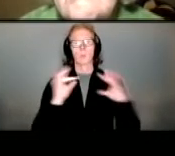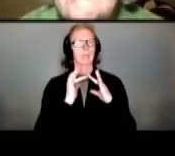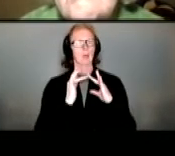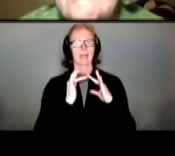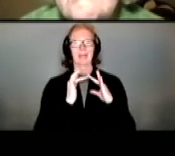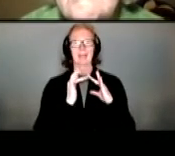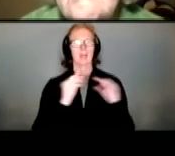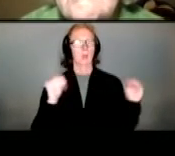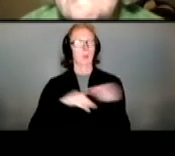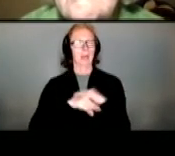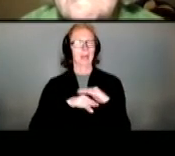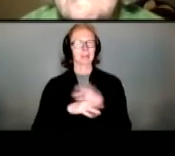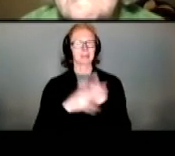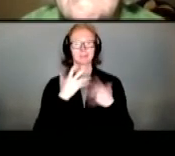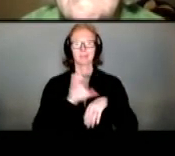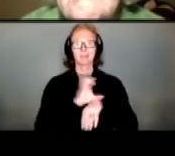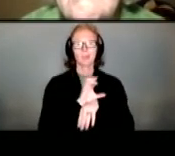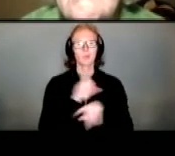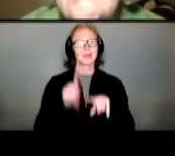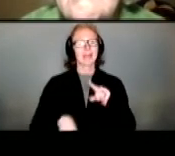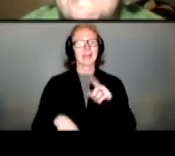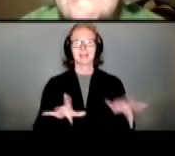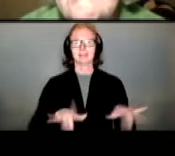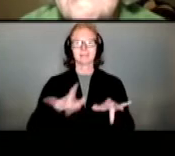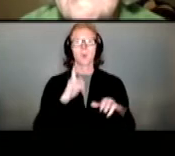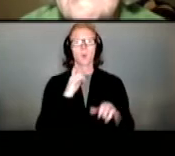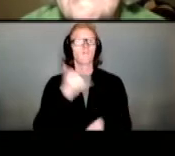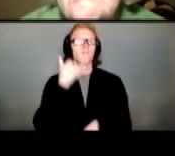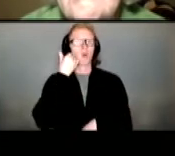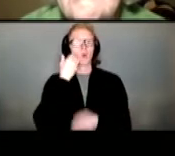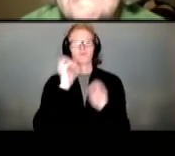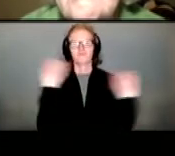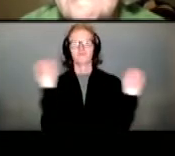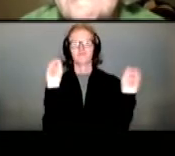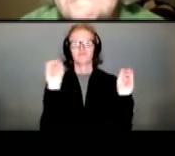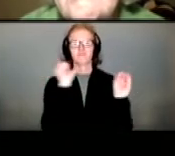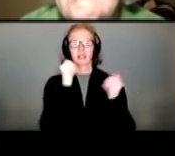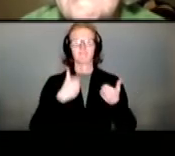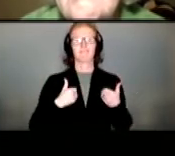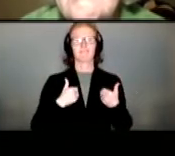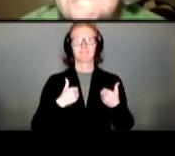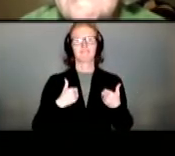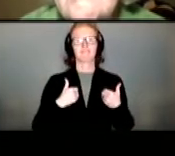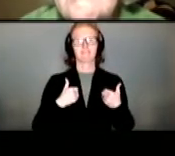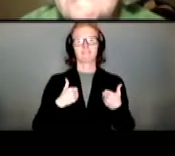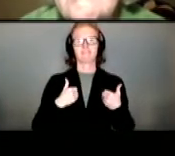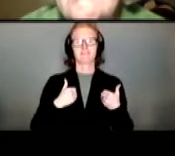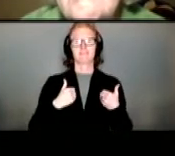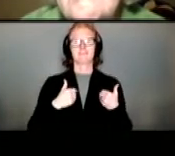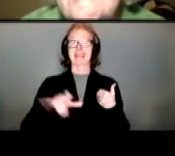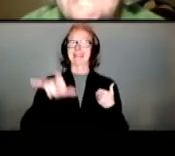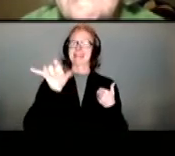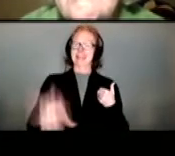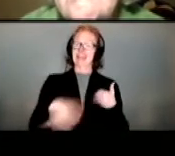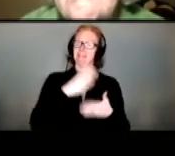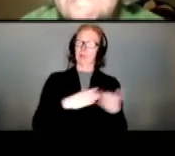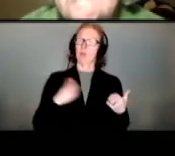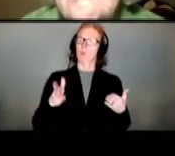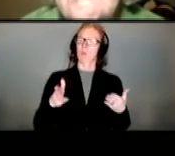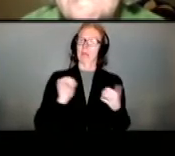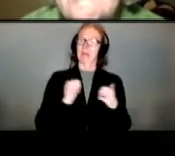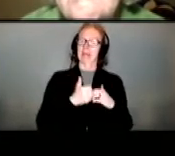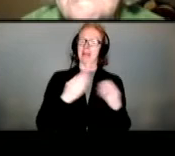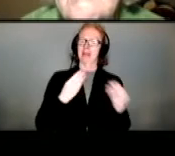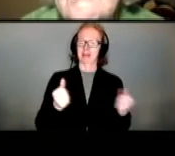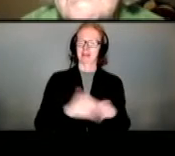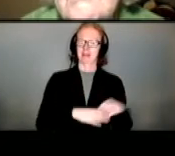computer access, and or a telephone. So we're talking about that kind of problem solving.